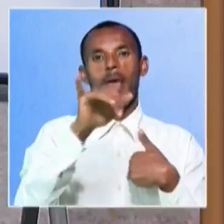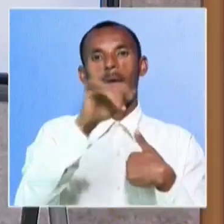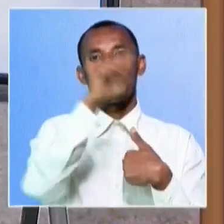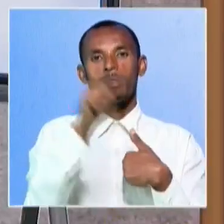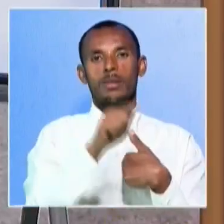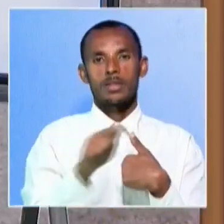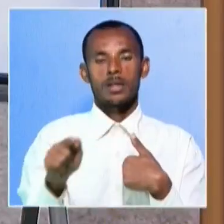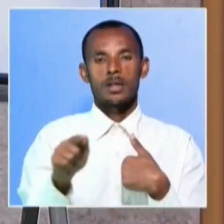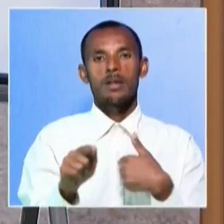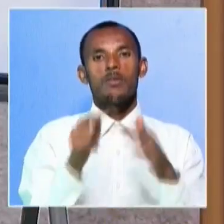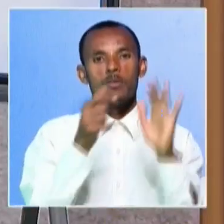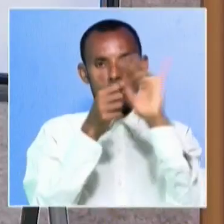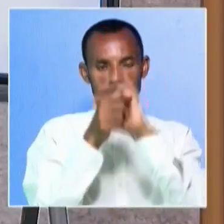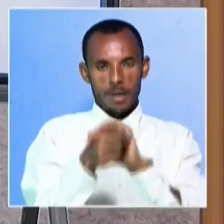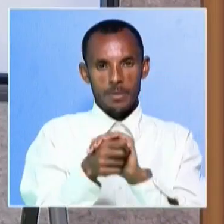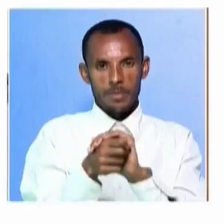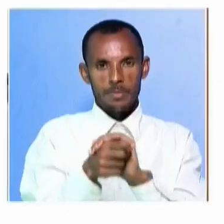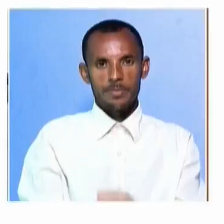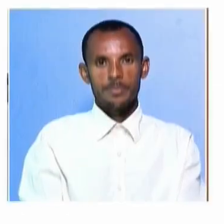integer. For example,